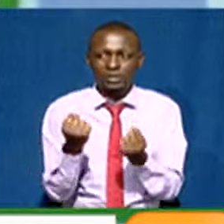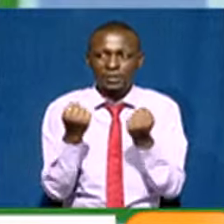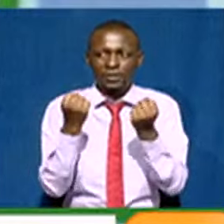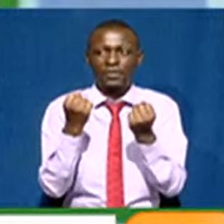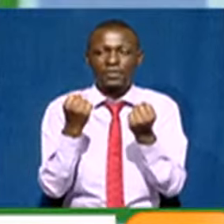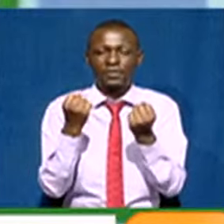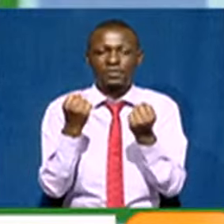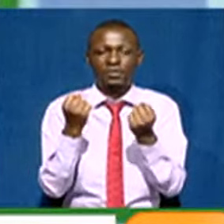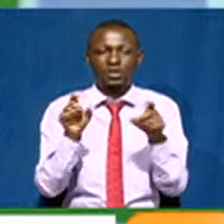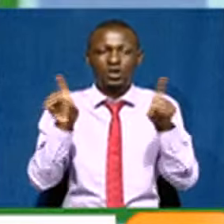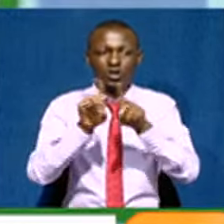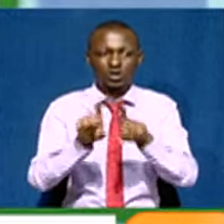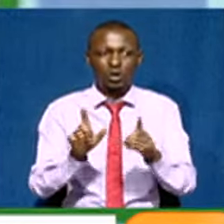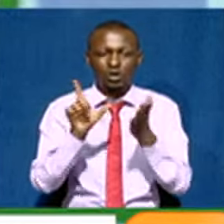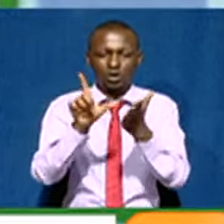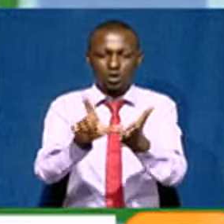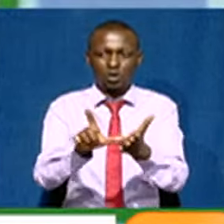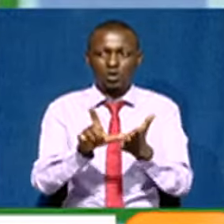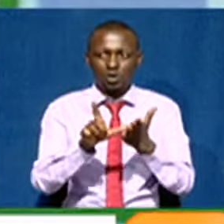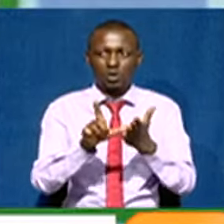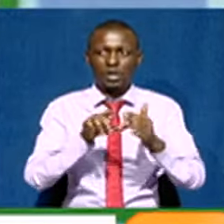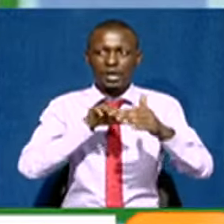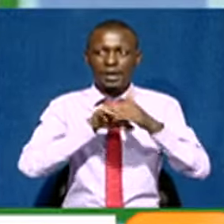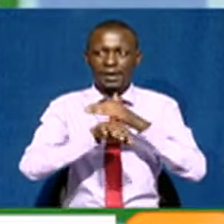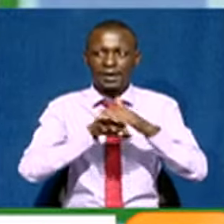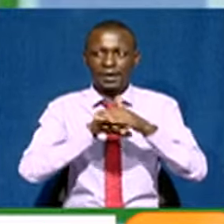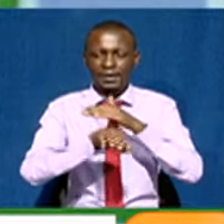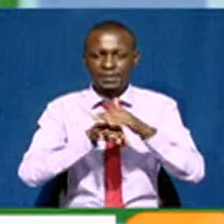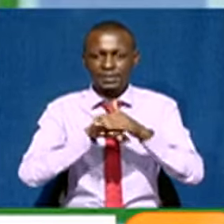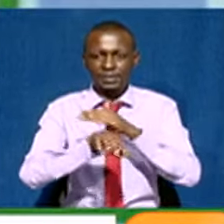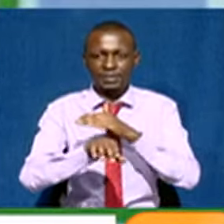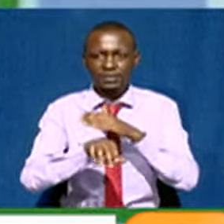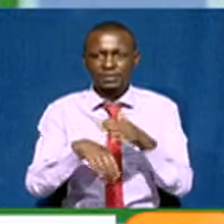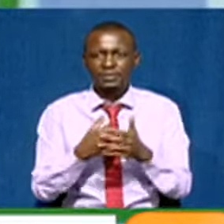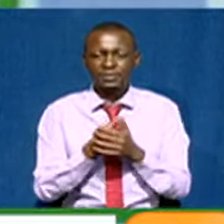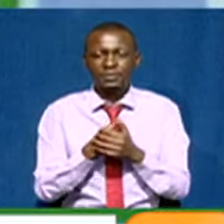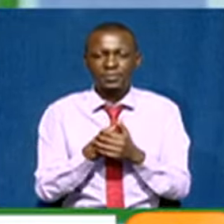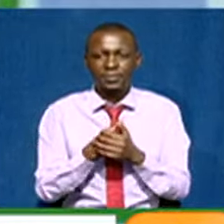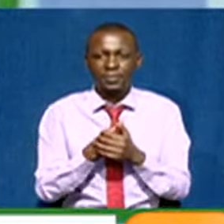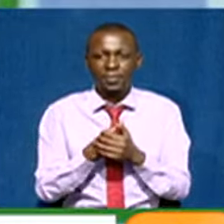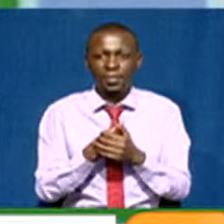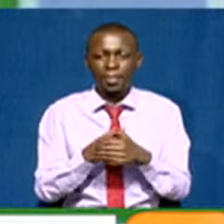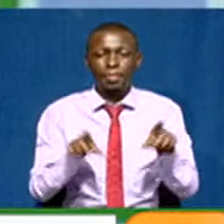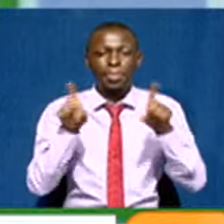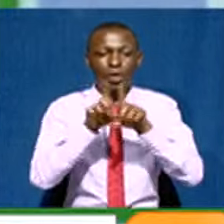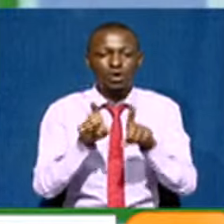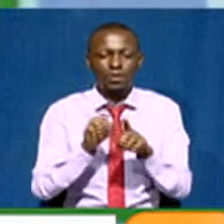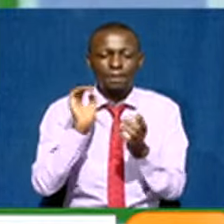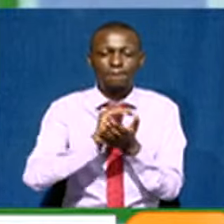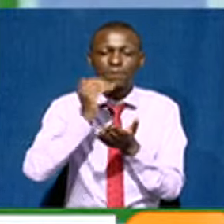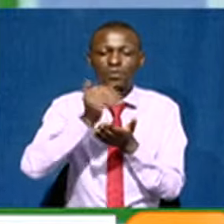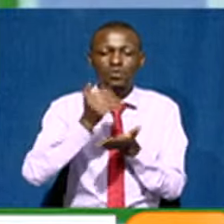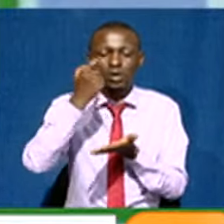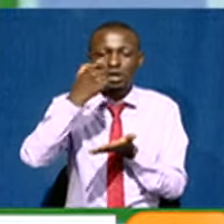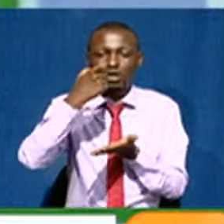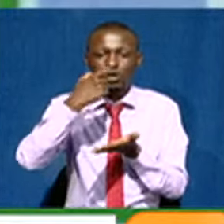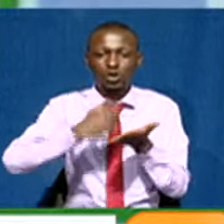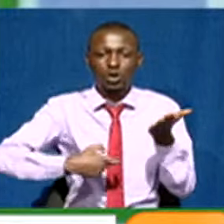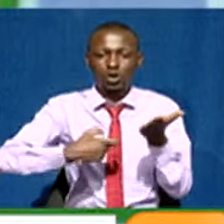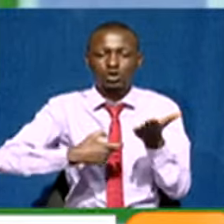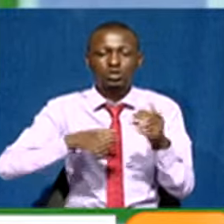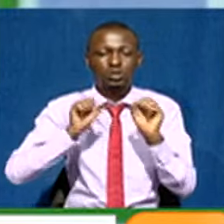also access to credit. But not only access to credit, but in terms of the cost of the funds, you're also able to mitigate